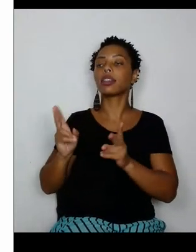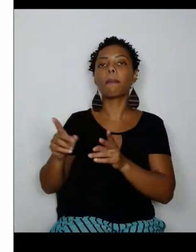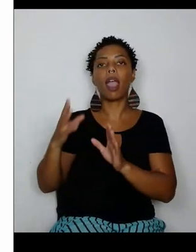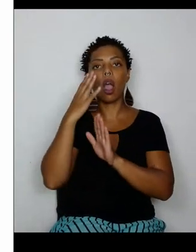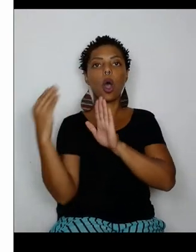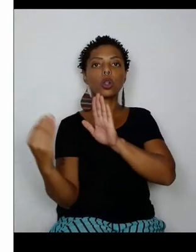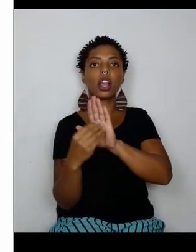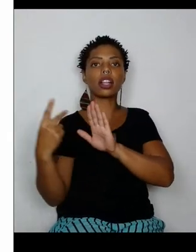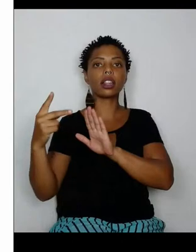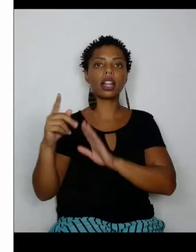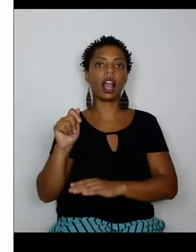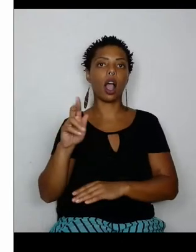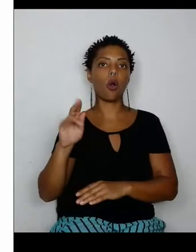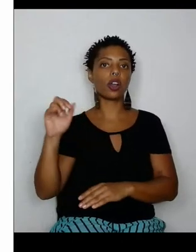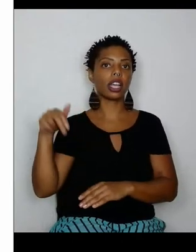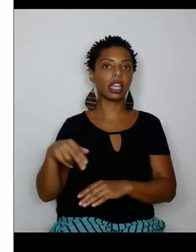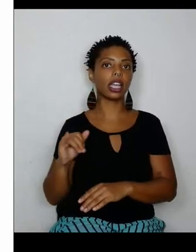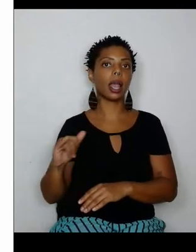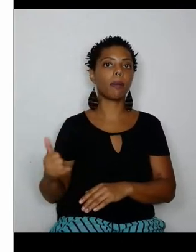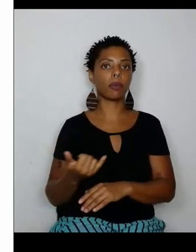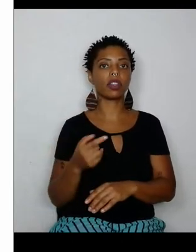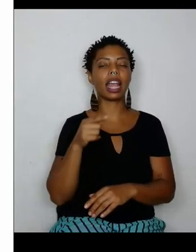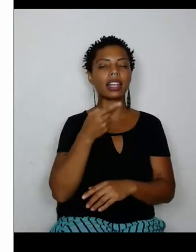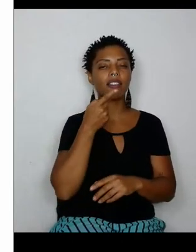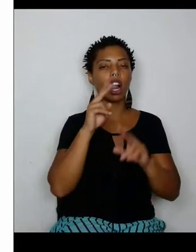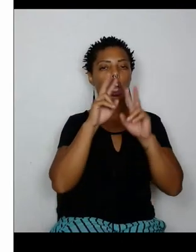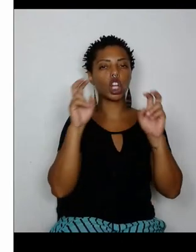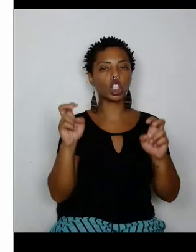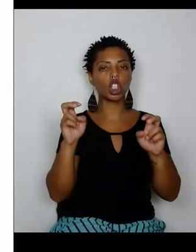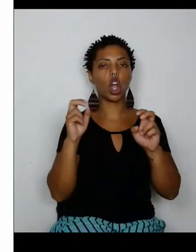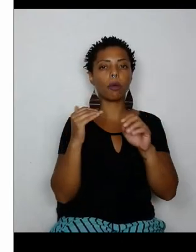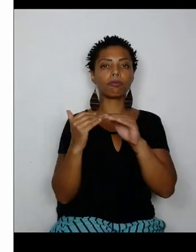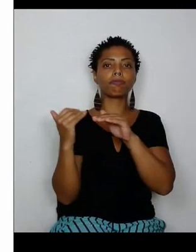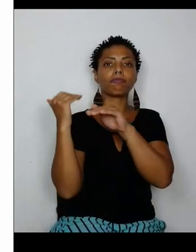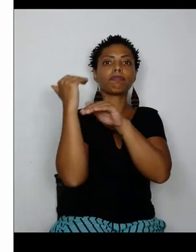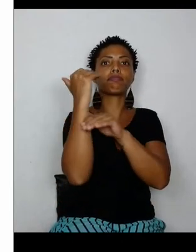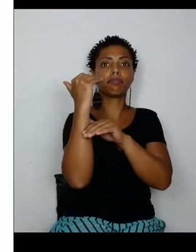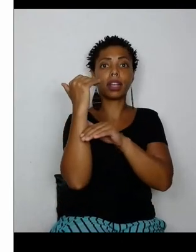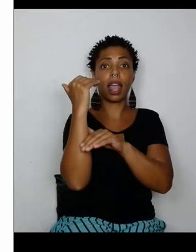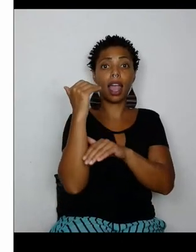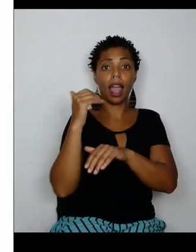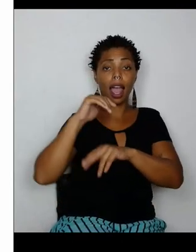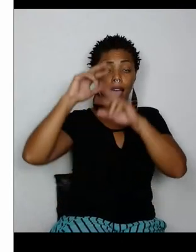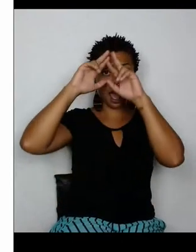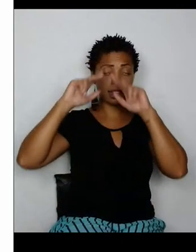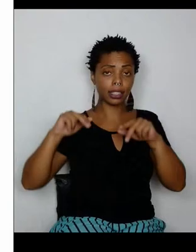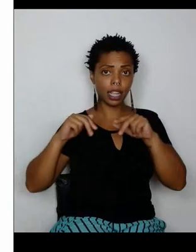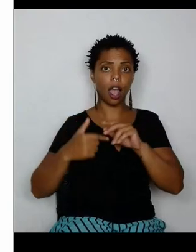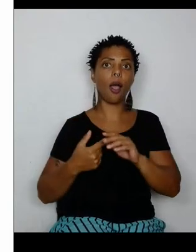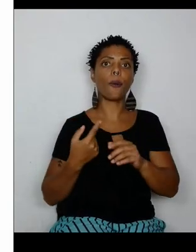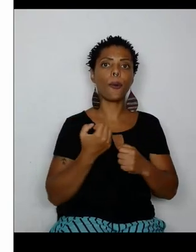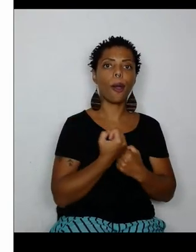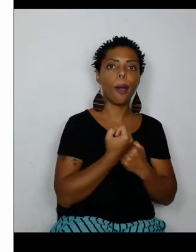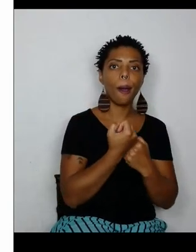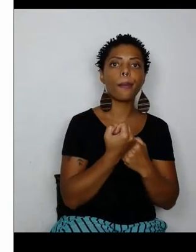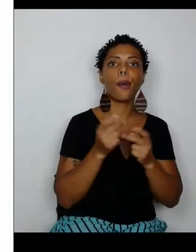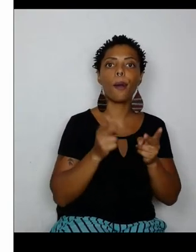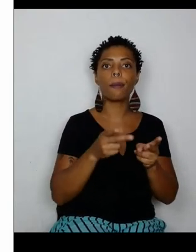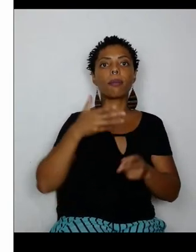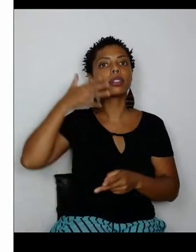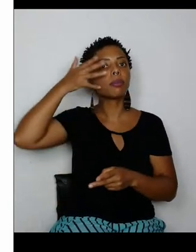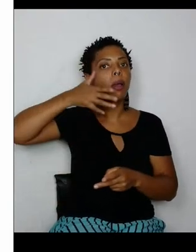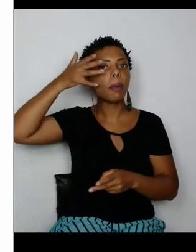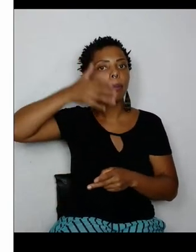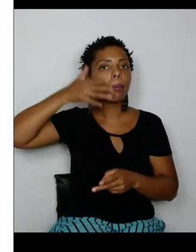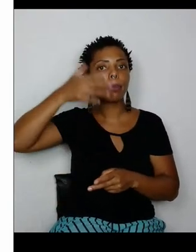racial alterity invariably function as props of gogan's colonialist discourse of a civilized savage duality that he